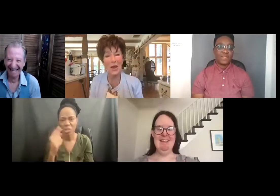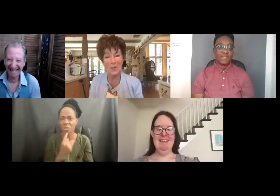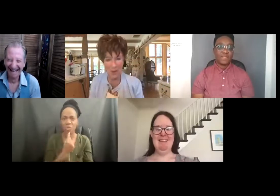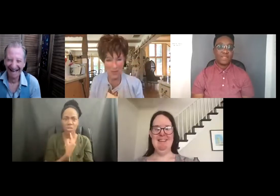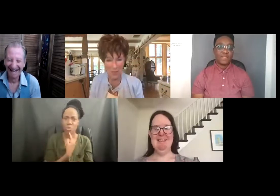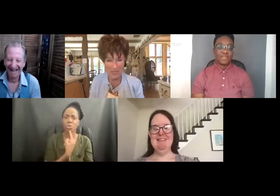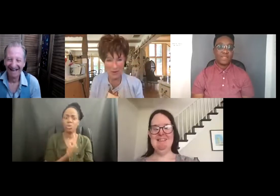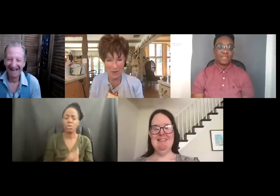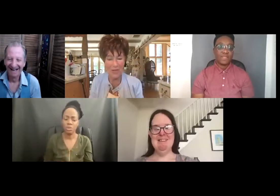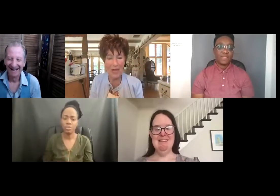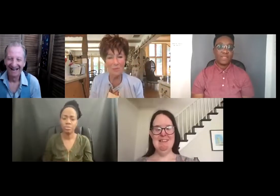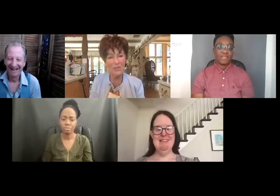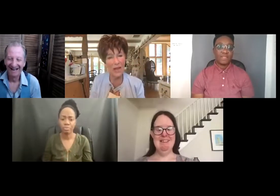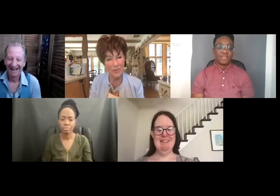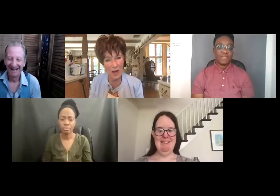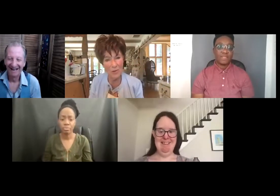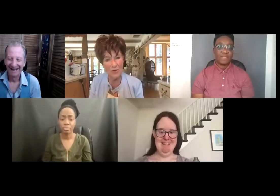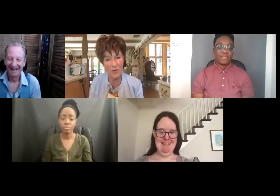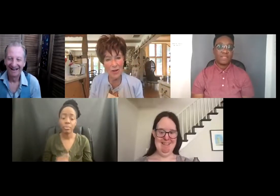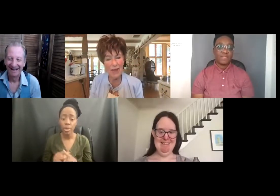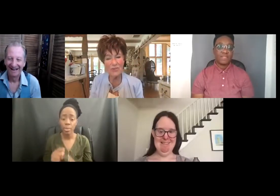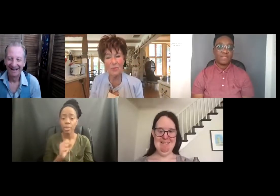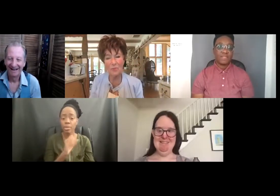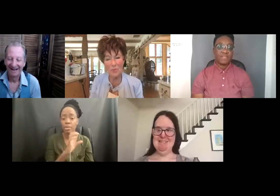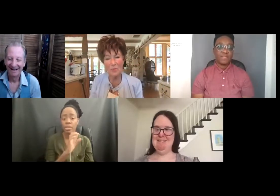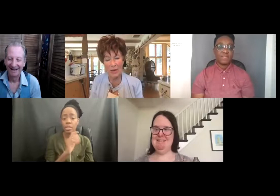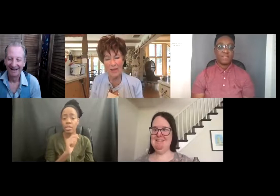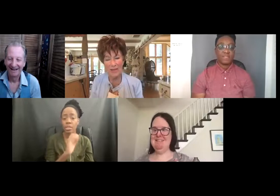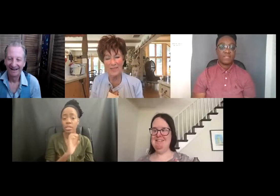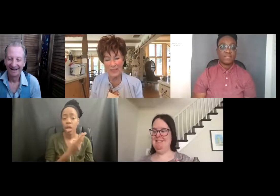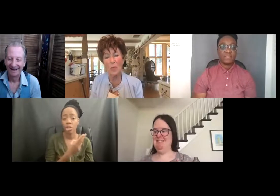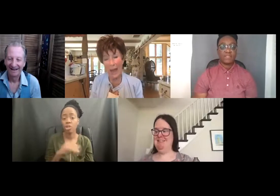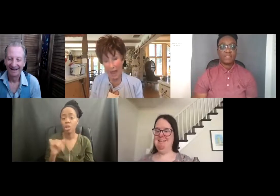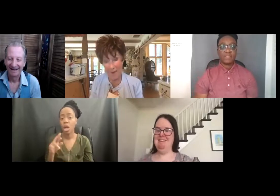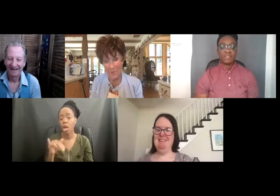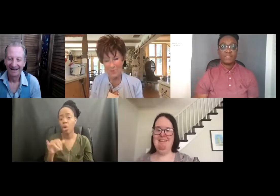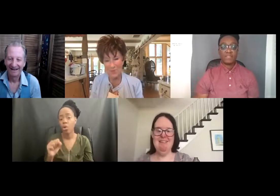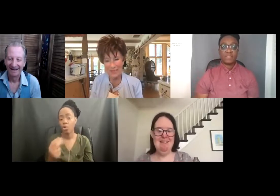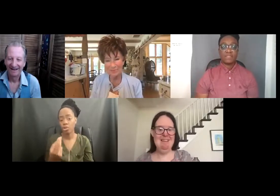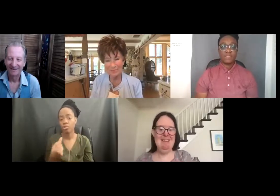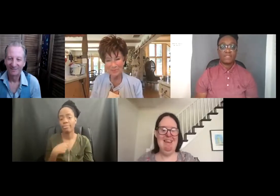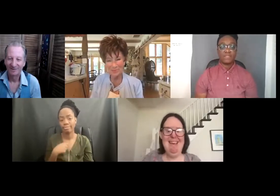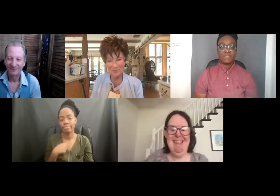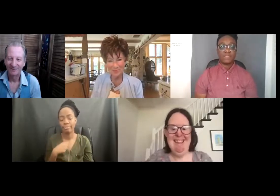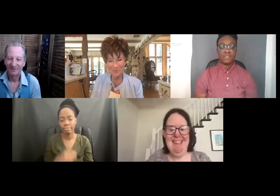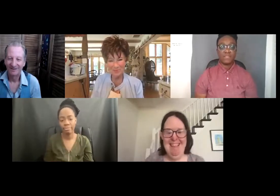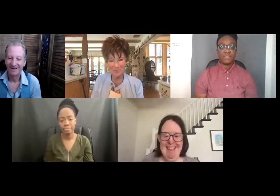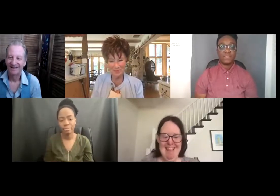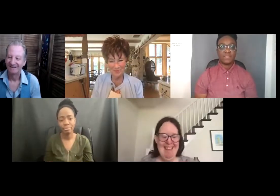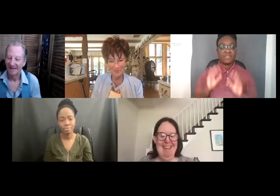he took everything pretty serious. But Scotch Irish is a pretty is that's what I am. Oh,